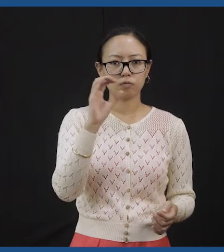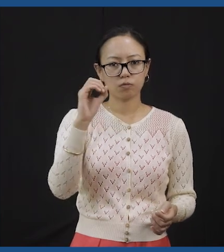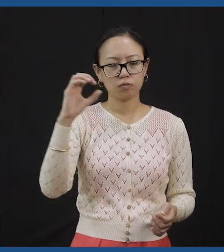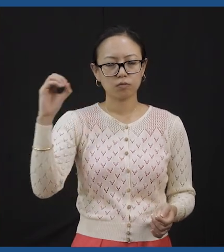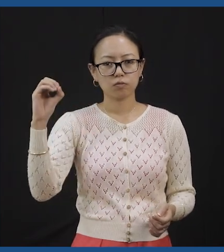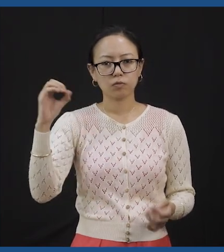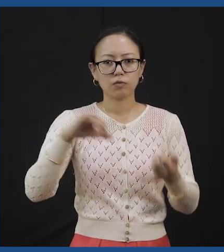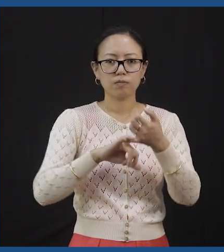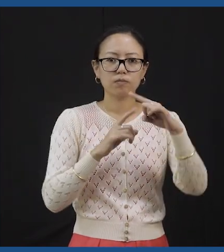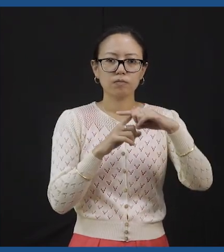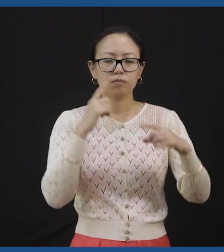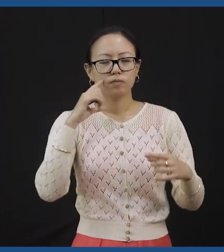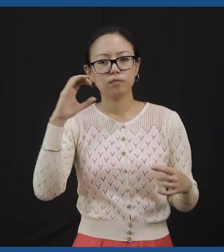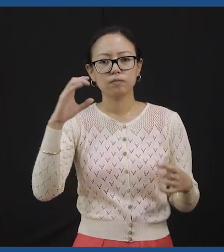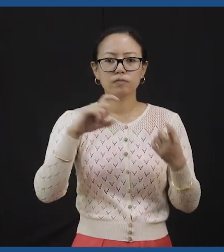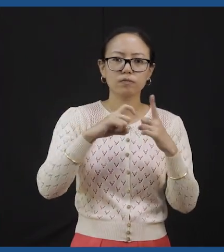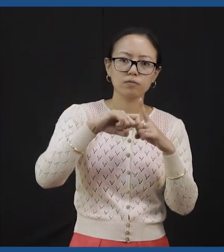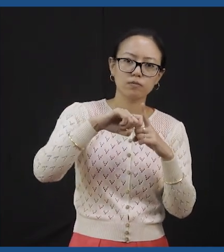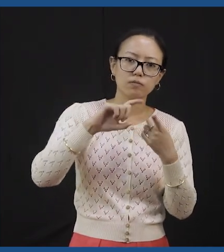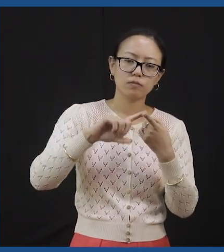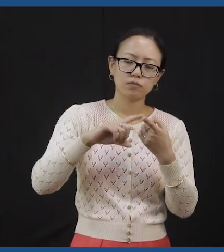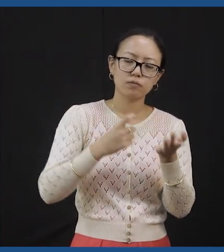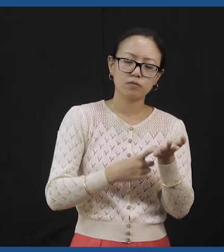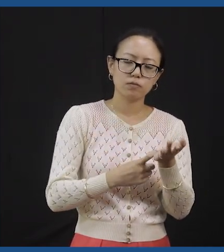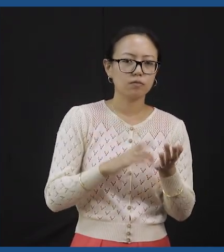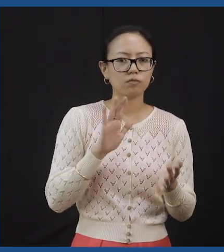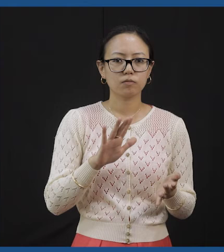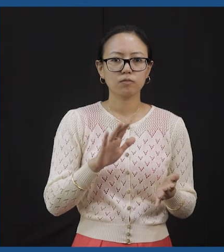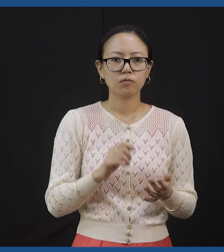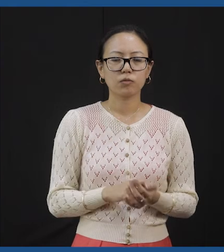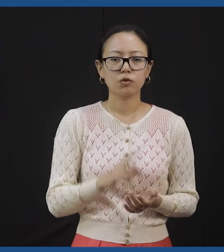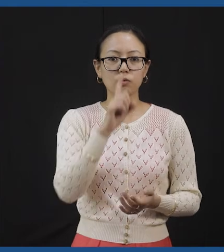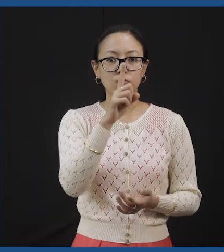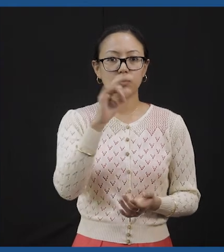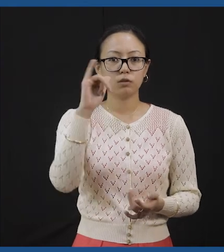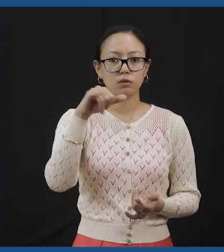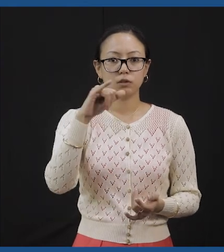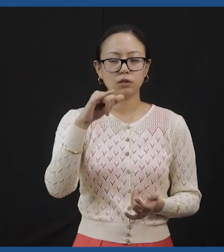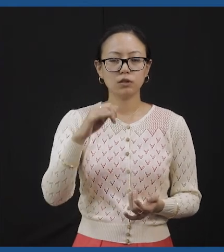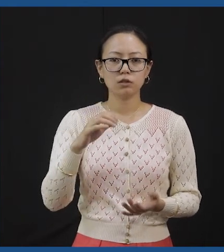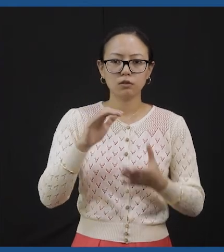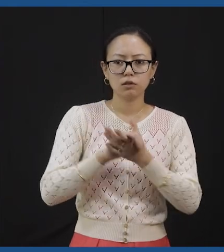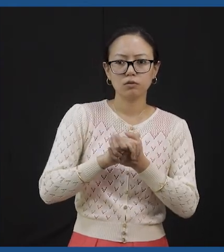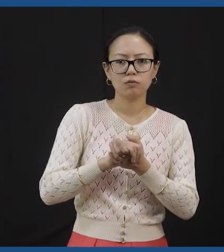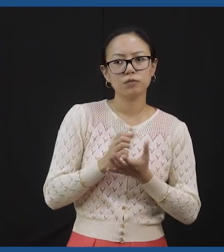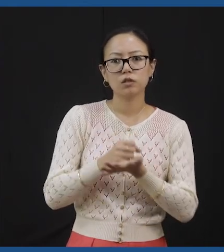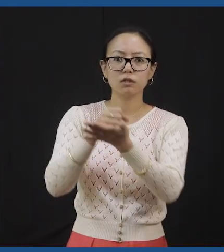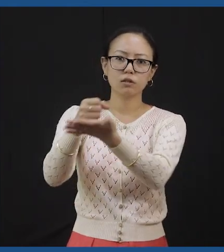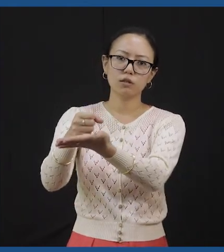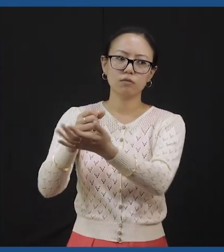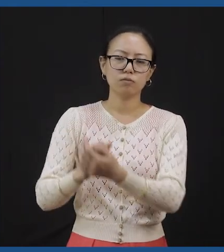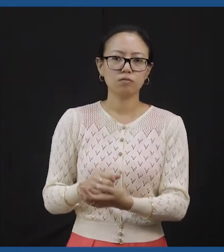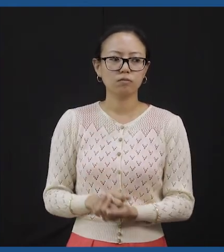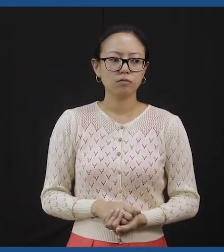16. So number of stickers he gave to a friend is 16. So now 100